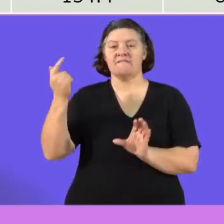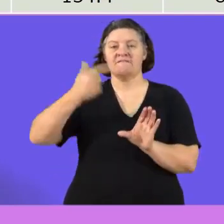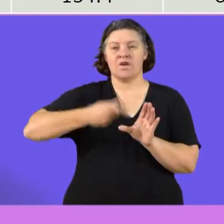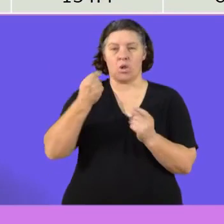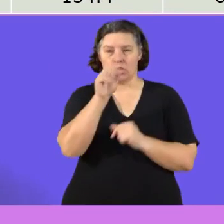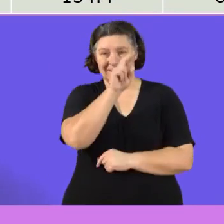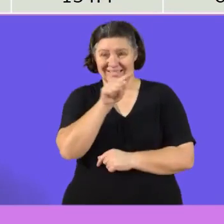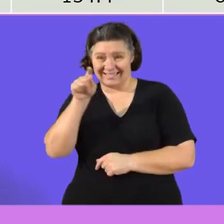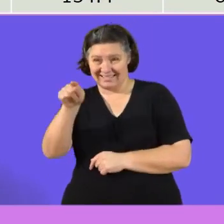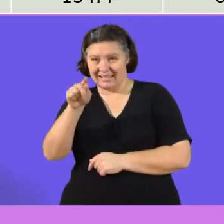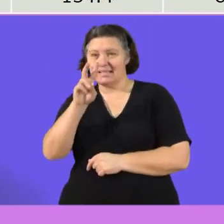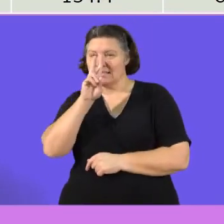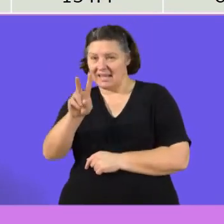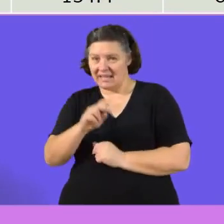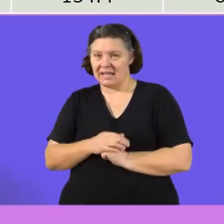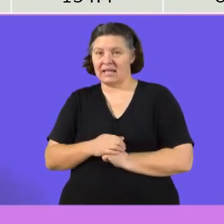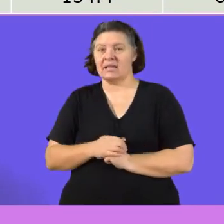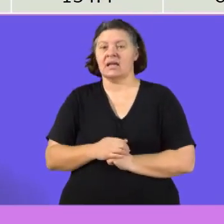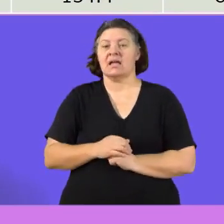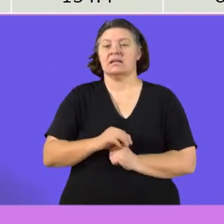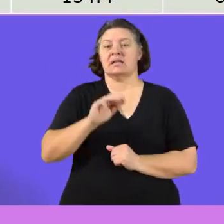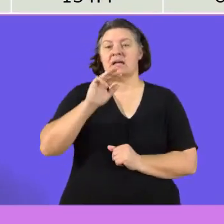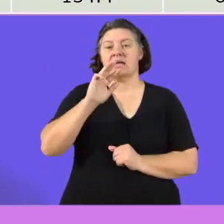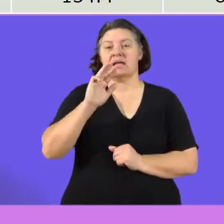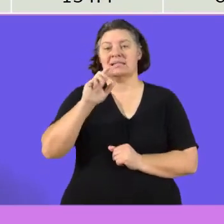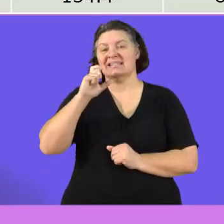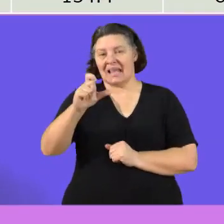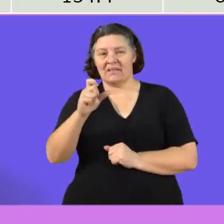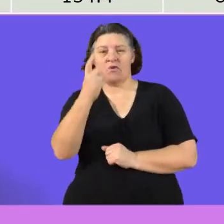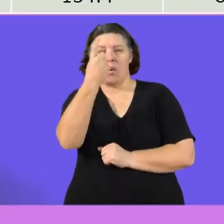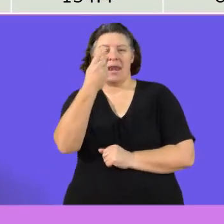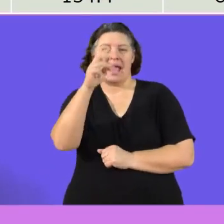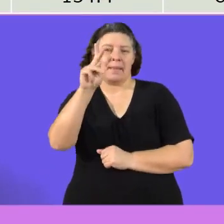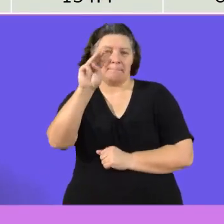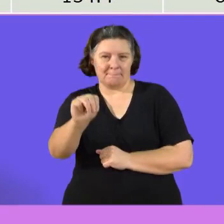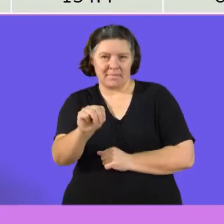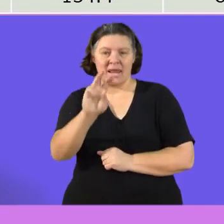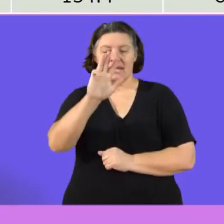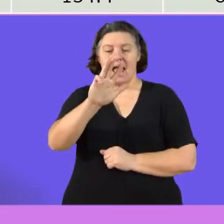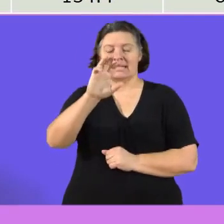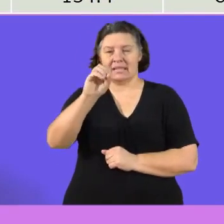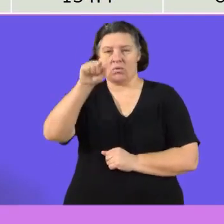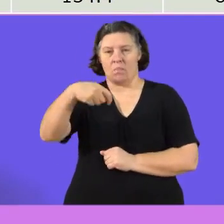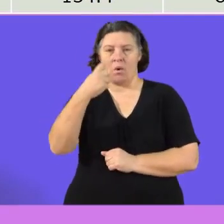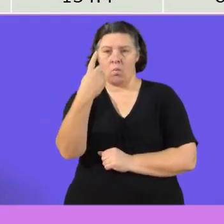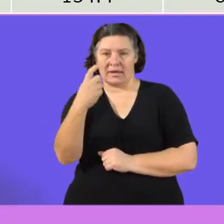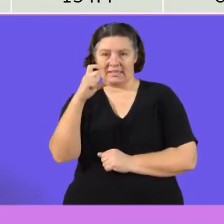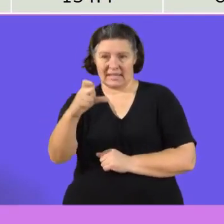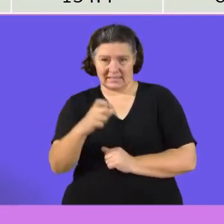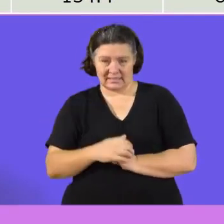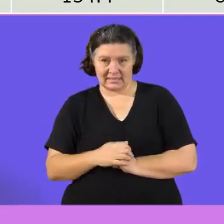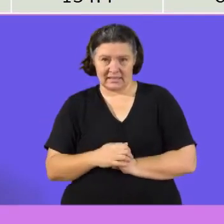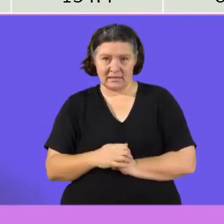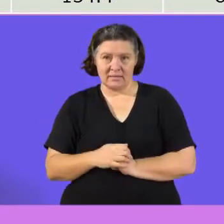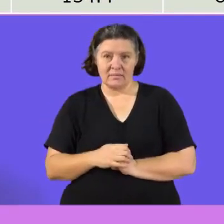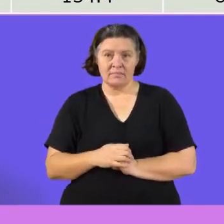49,112 Rand. Then for the fuel cost, if you can see here, fuel cost is indicated as cents per kilometer. That is